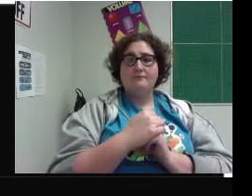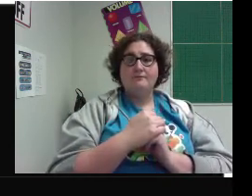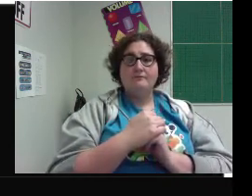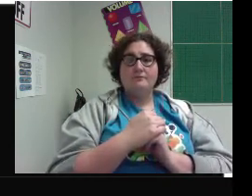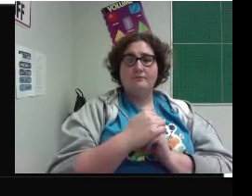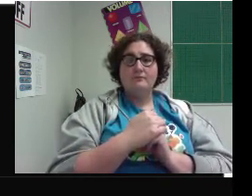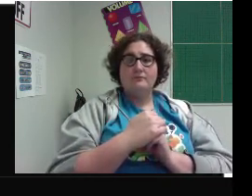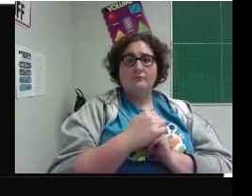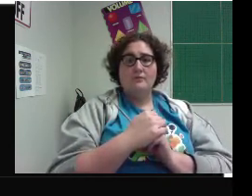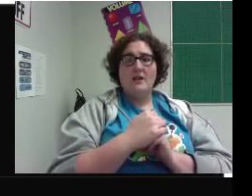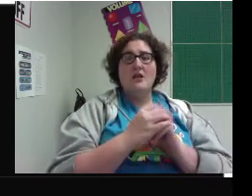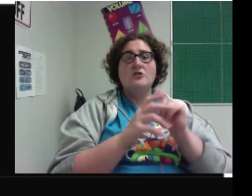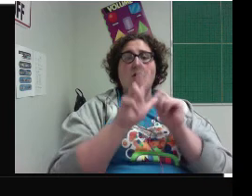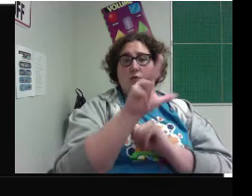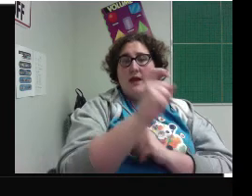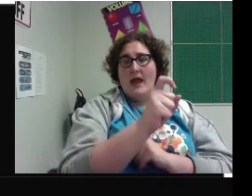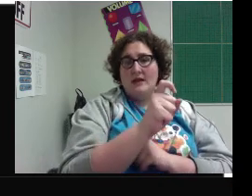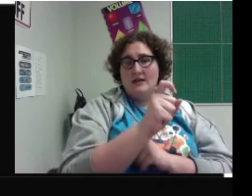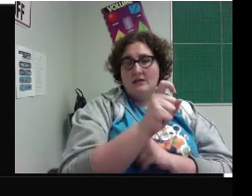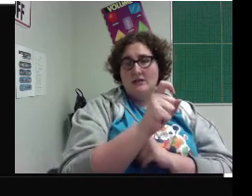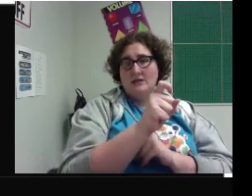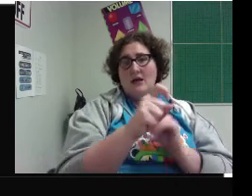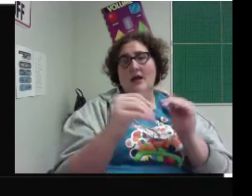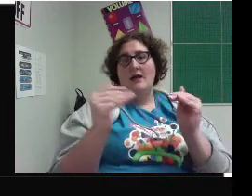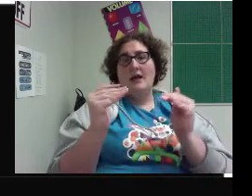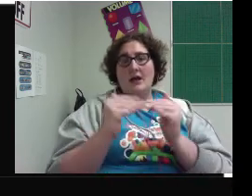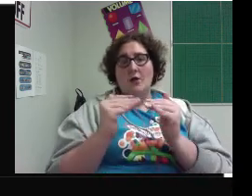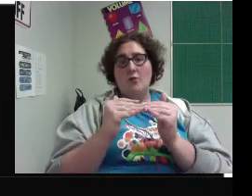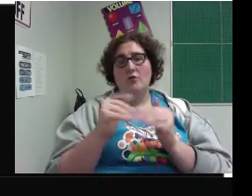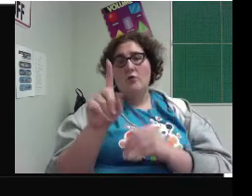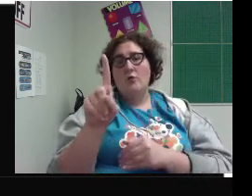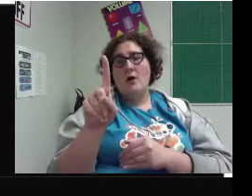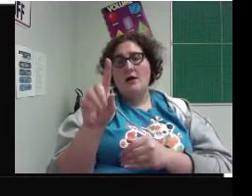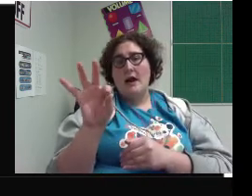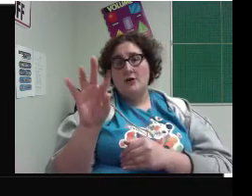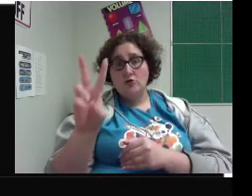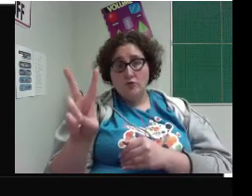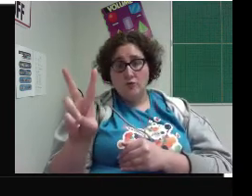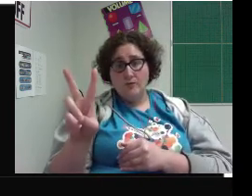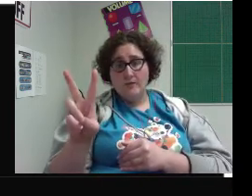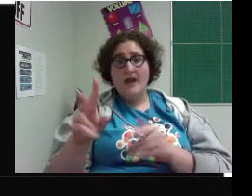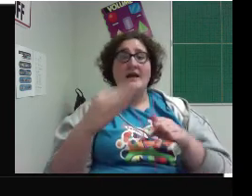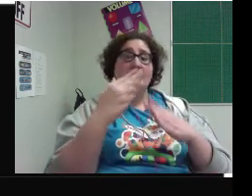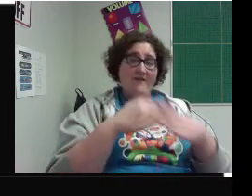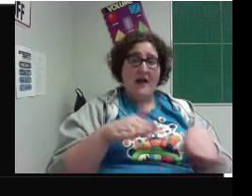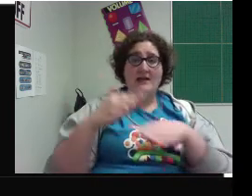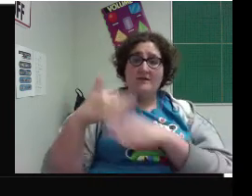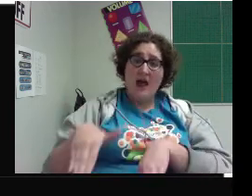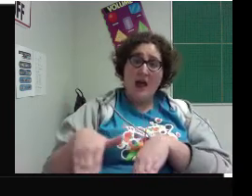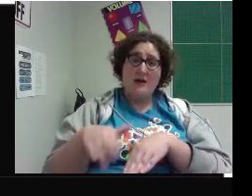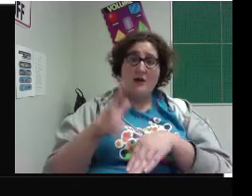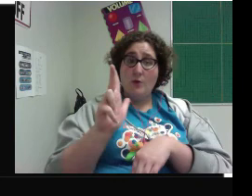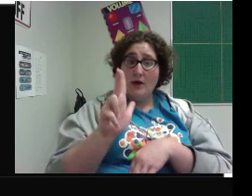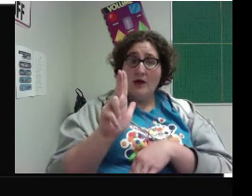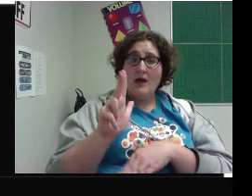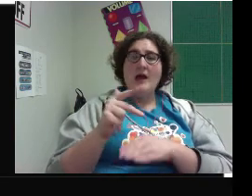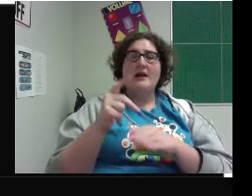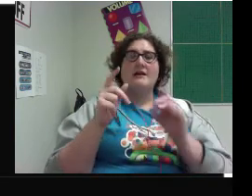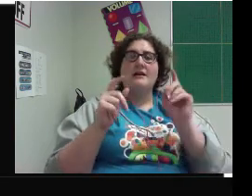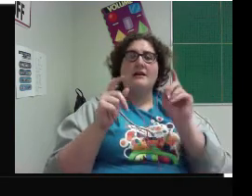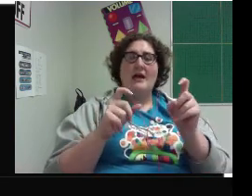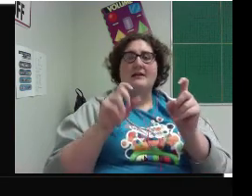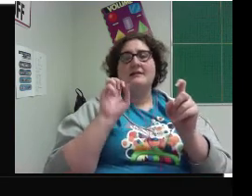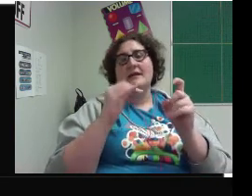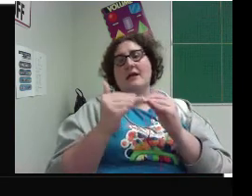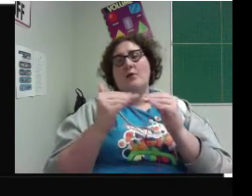and I get 3x equals 192. I'm going to divide both sides by 3, and I get